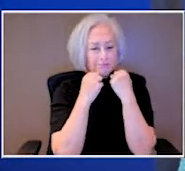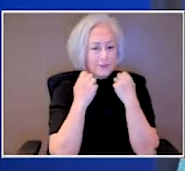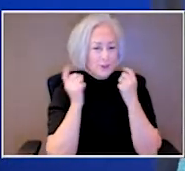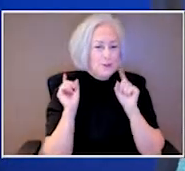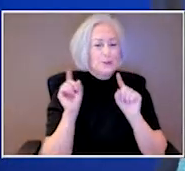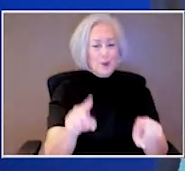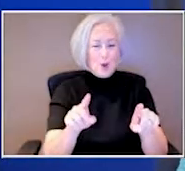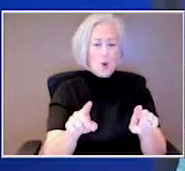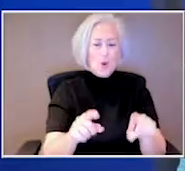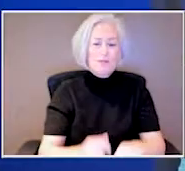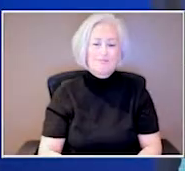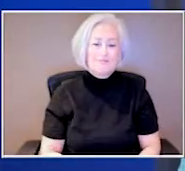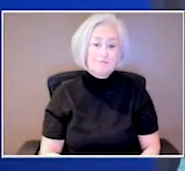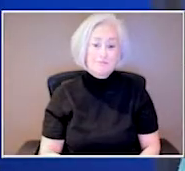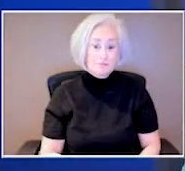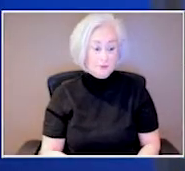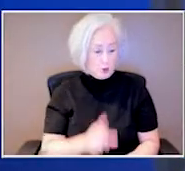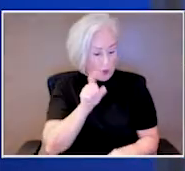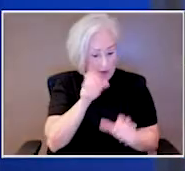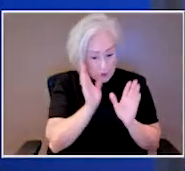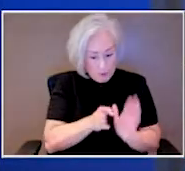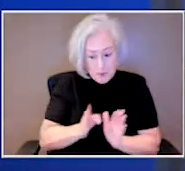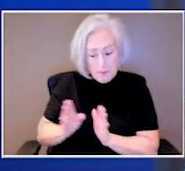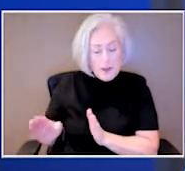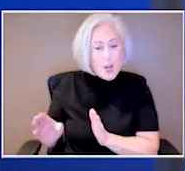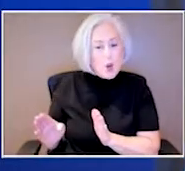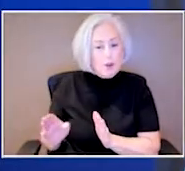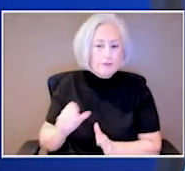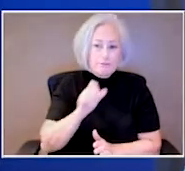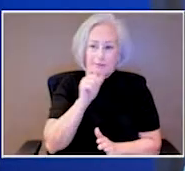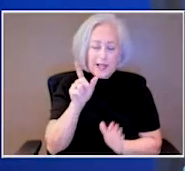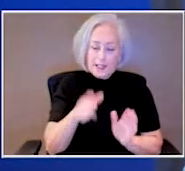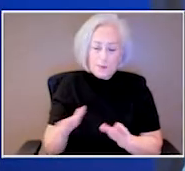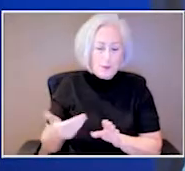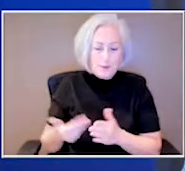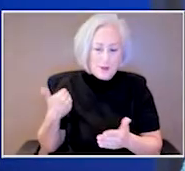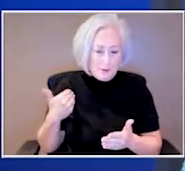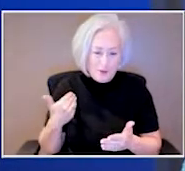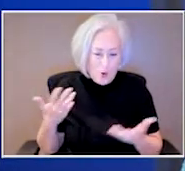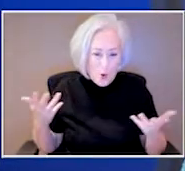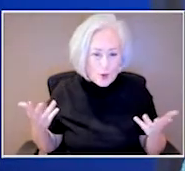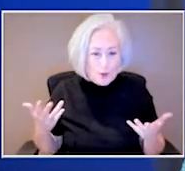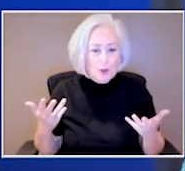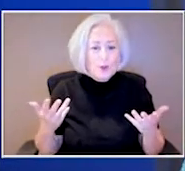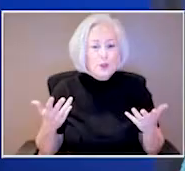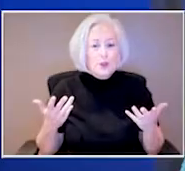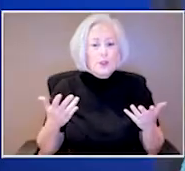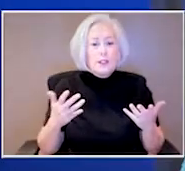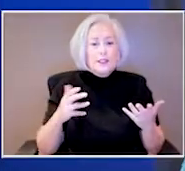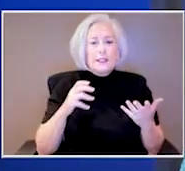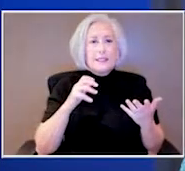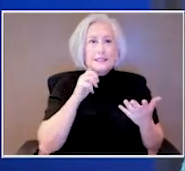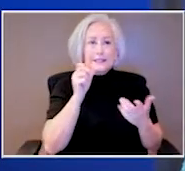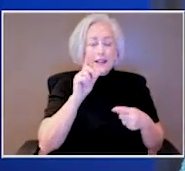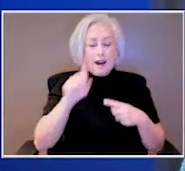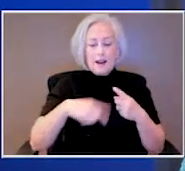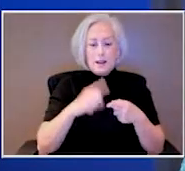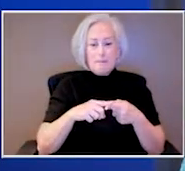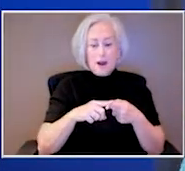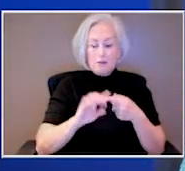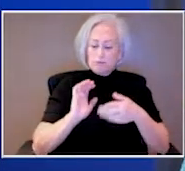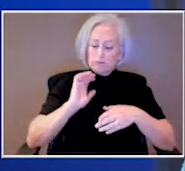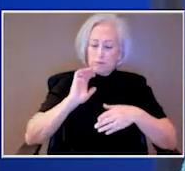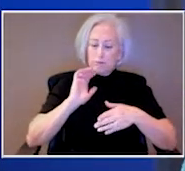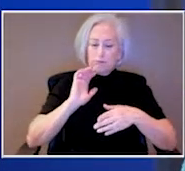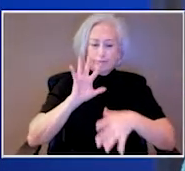there's preparation for this that wasn't there before. And so it's not just a matter of setting up the trip and doing